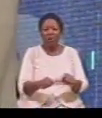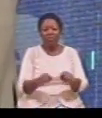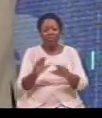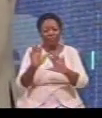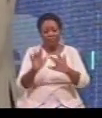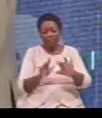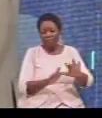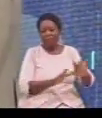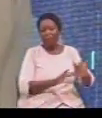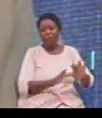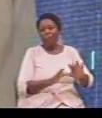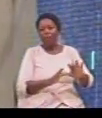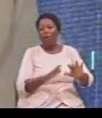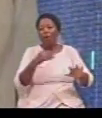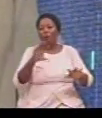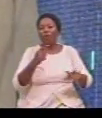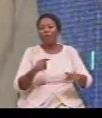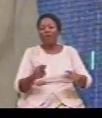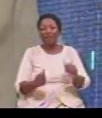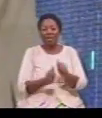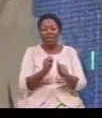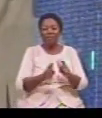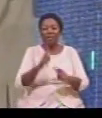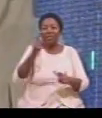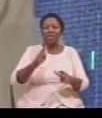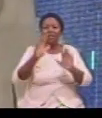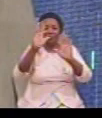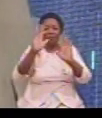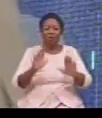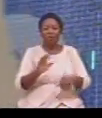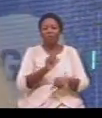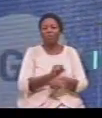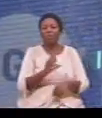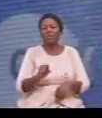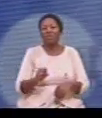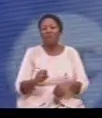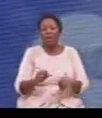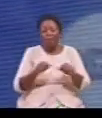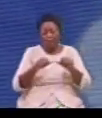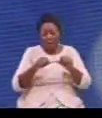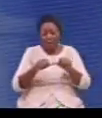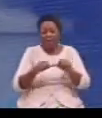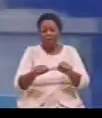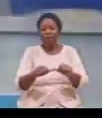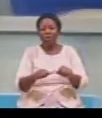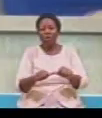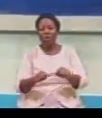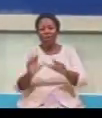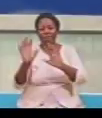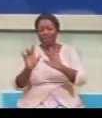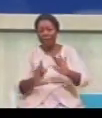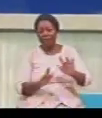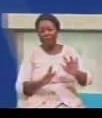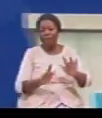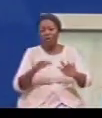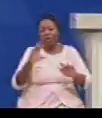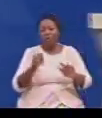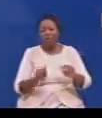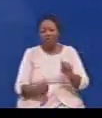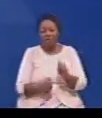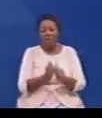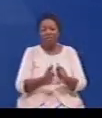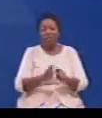flow of the greatest miracles. Perpetual flow of